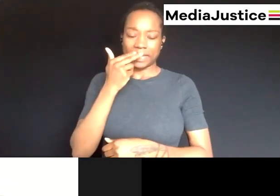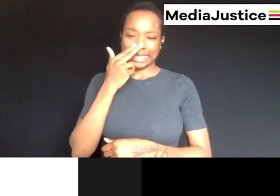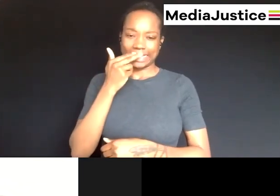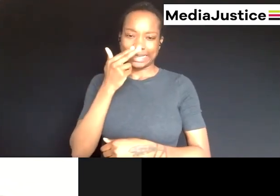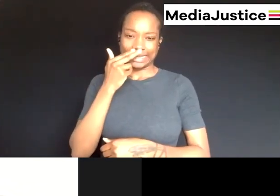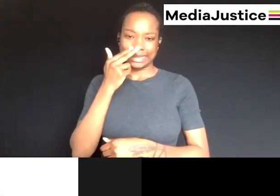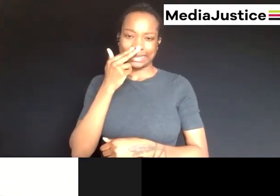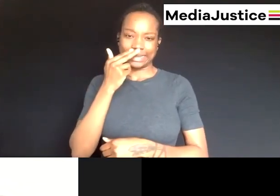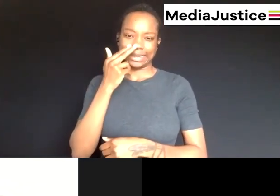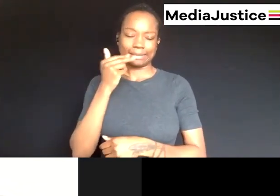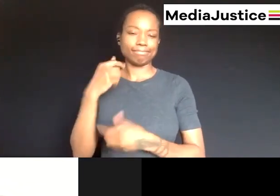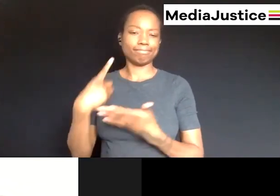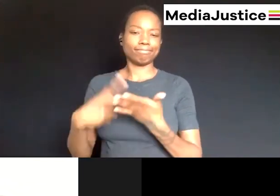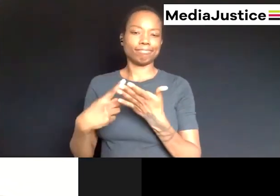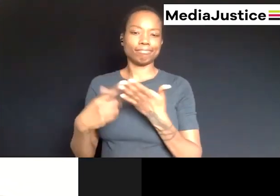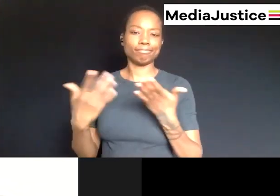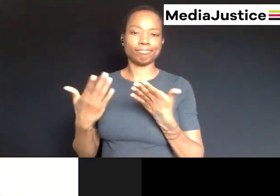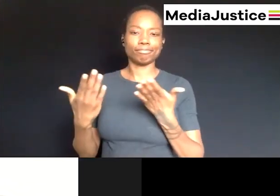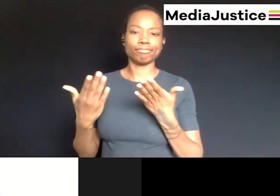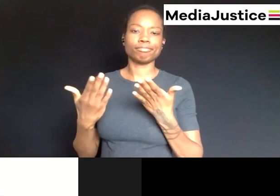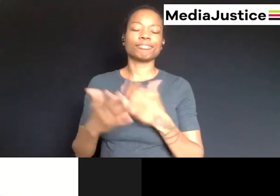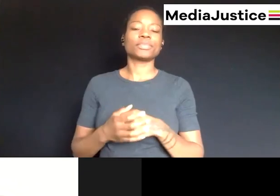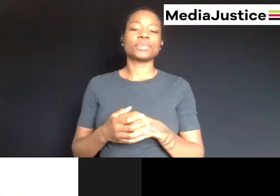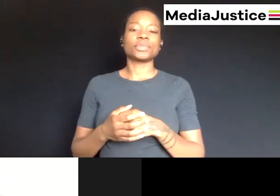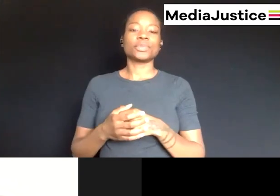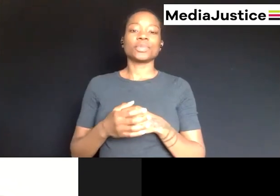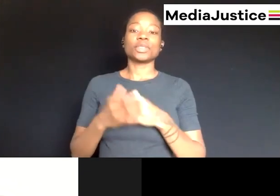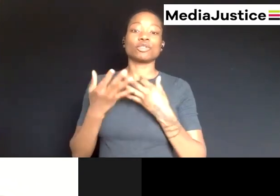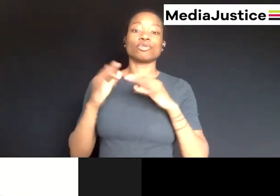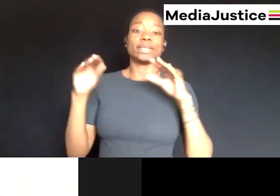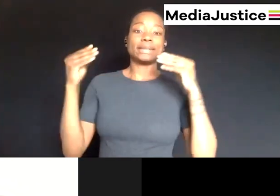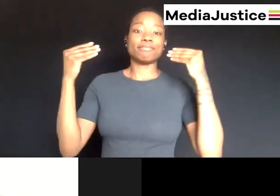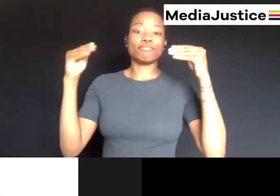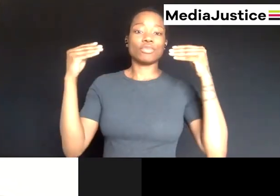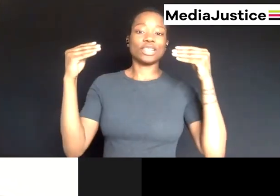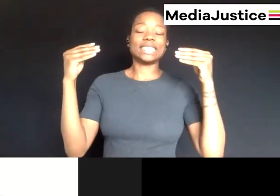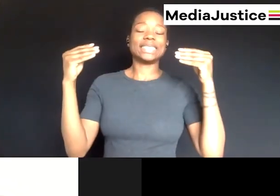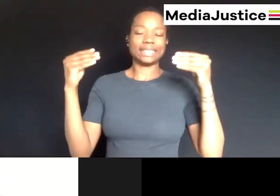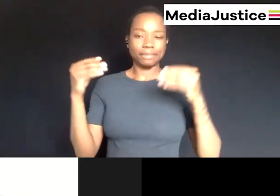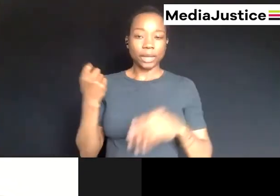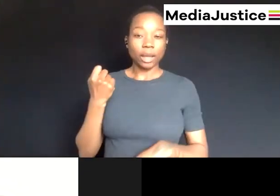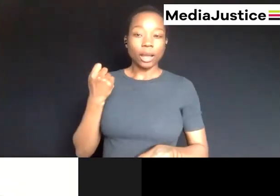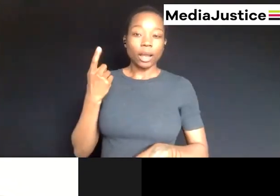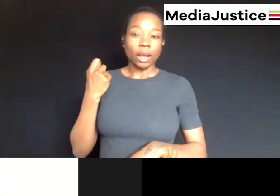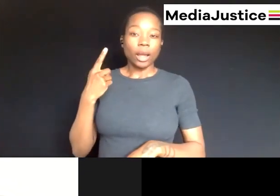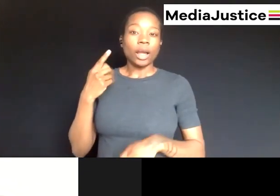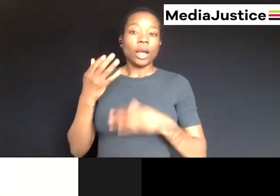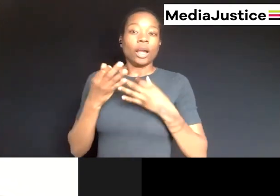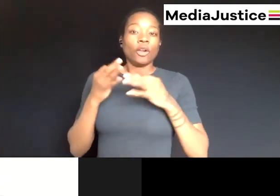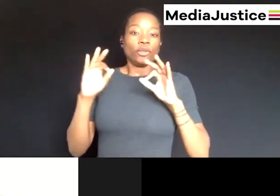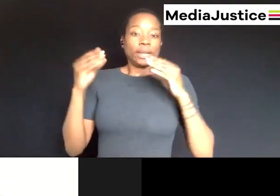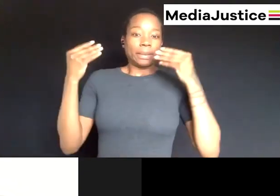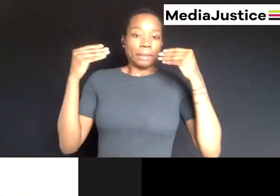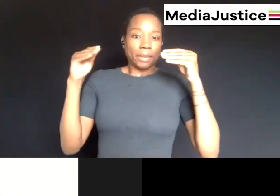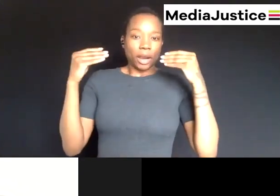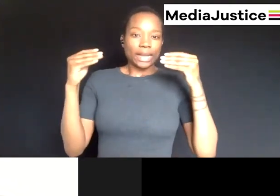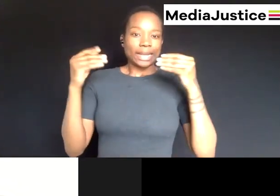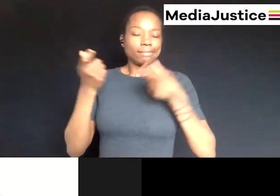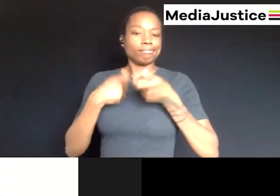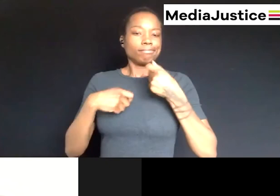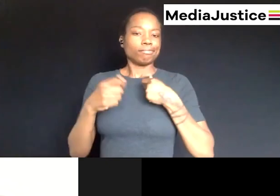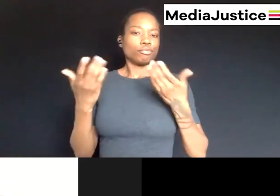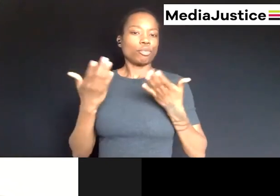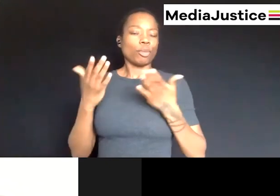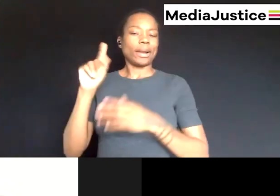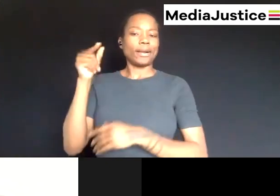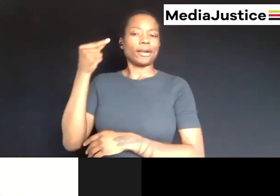But they paired this belief in small government with this free market economics, which was this view that in capitalism, a competitive